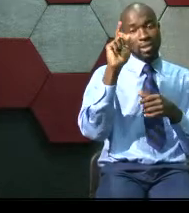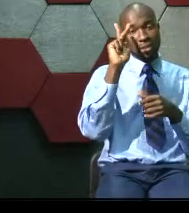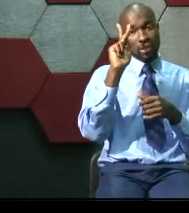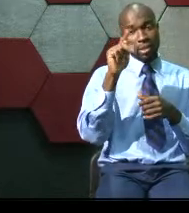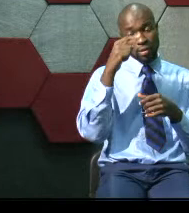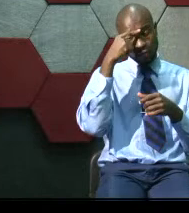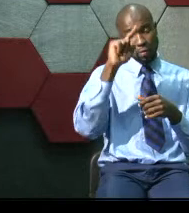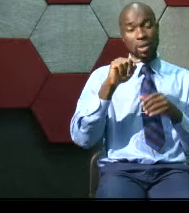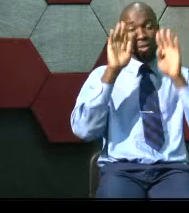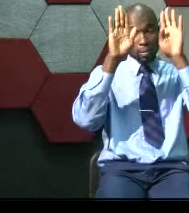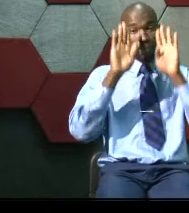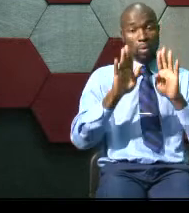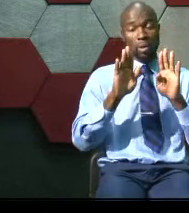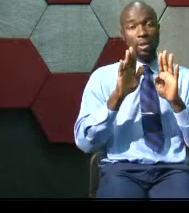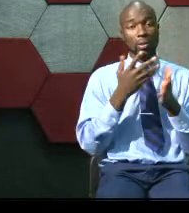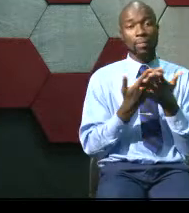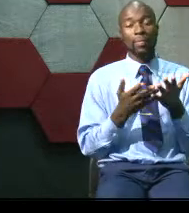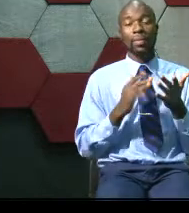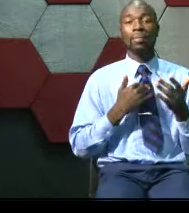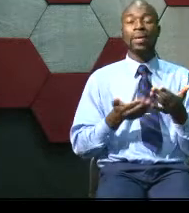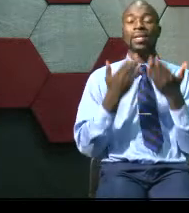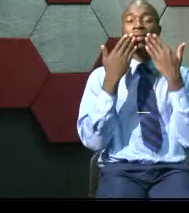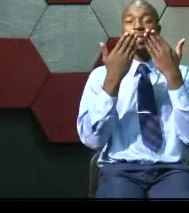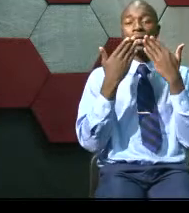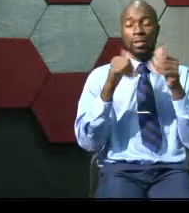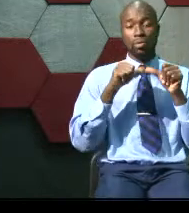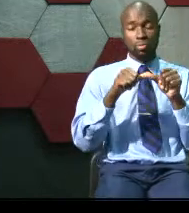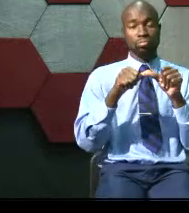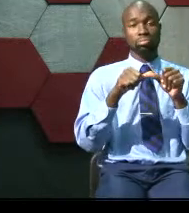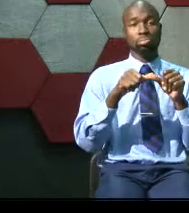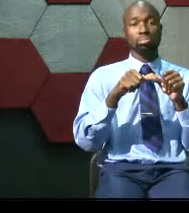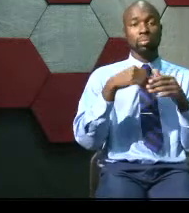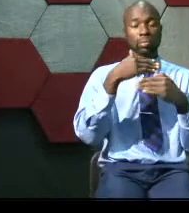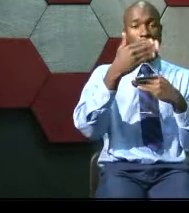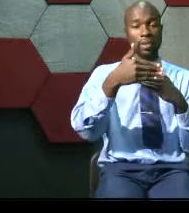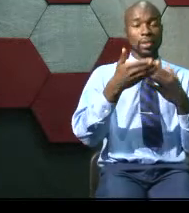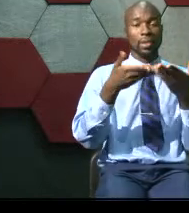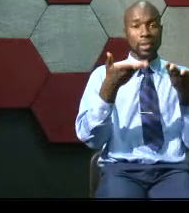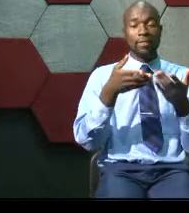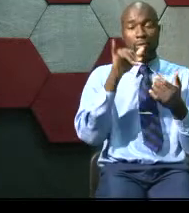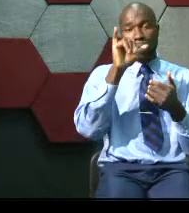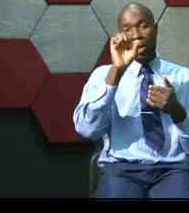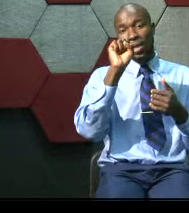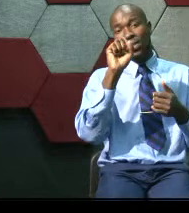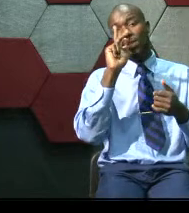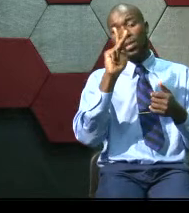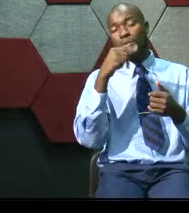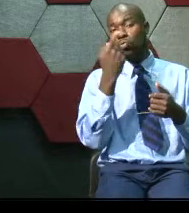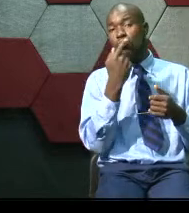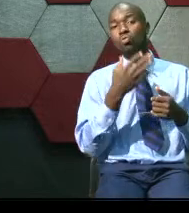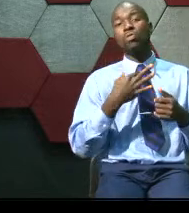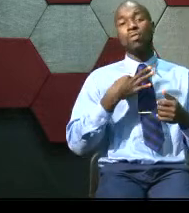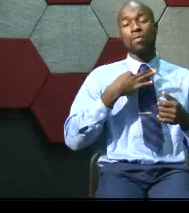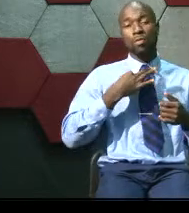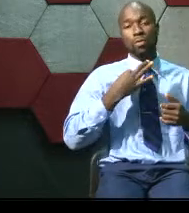impact. My gratitude extends to all members of YSK that volunteer their time to make this exhibition